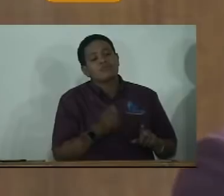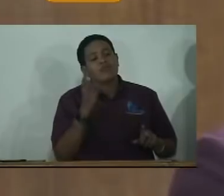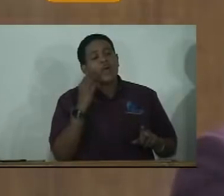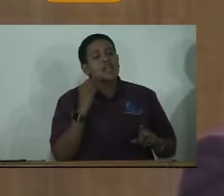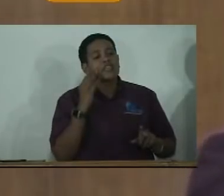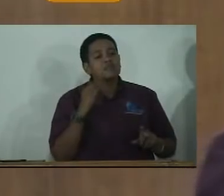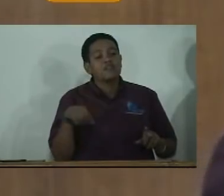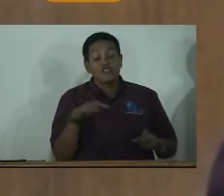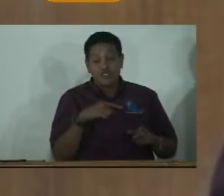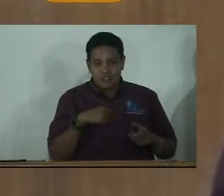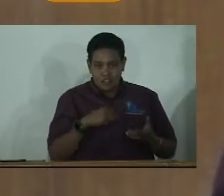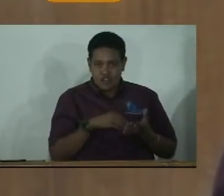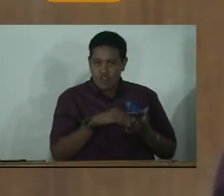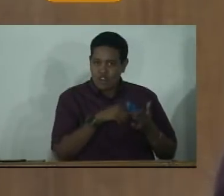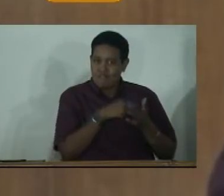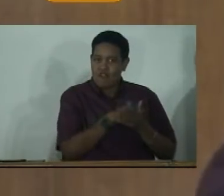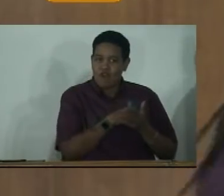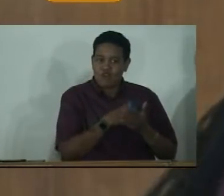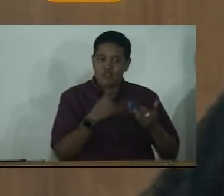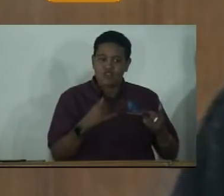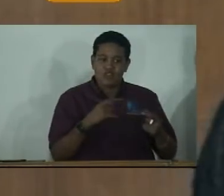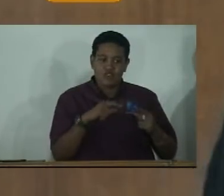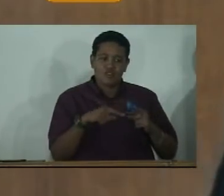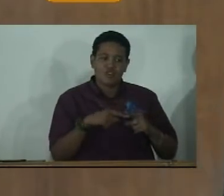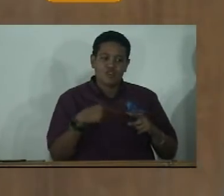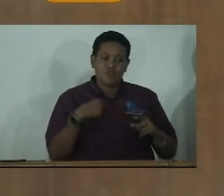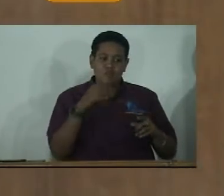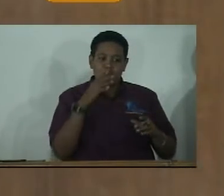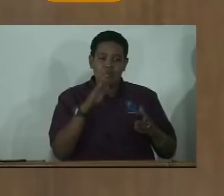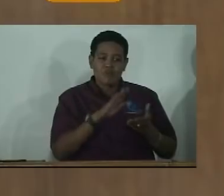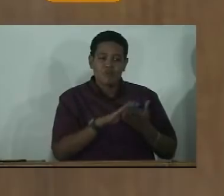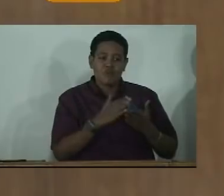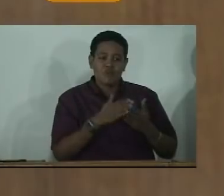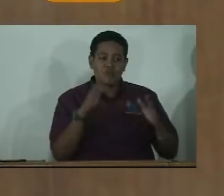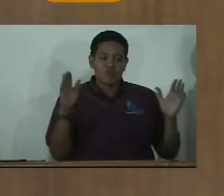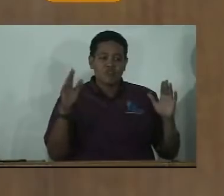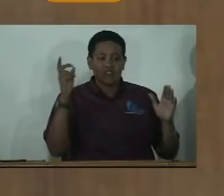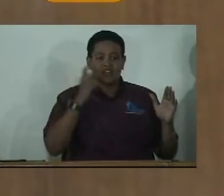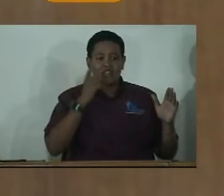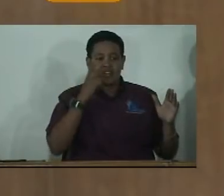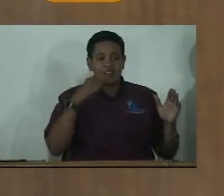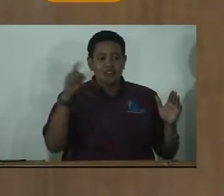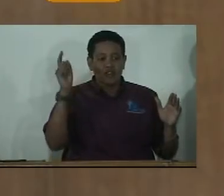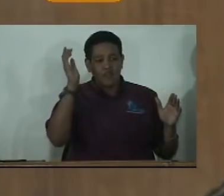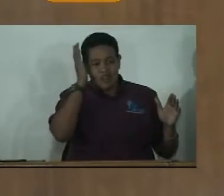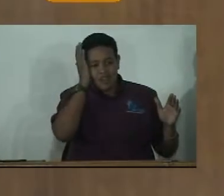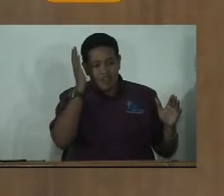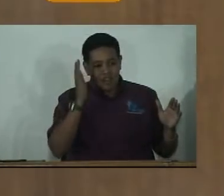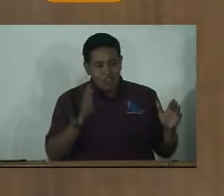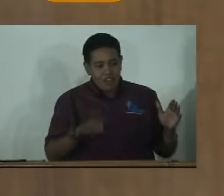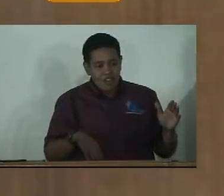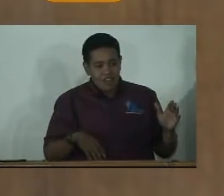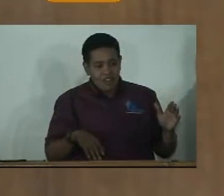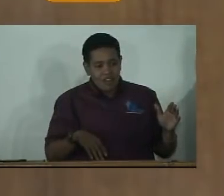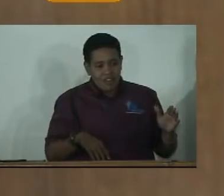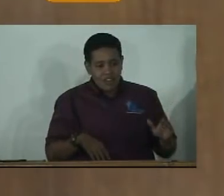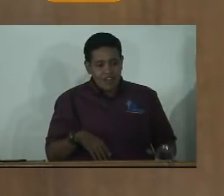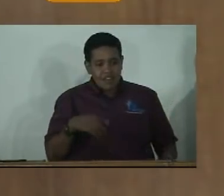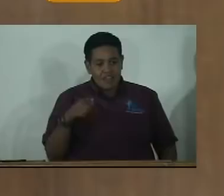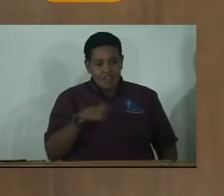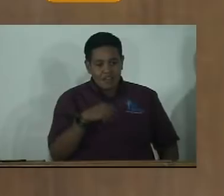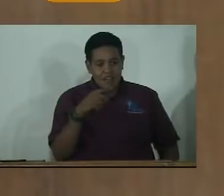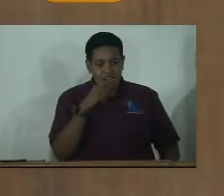experience. When my mother cooking Sunday dinner, she go to bed, you know. Me have to stand up over it and keep joking it, you